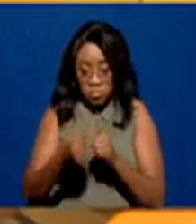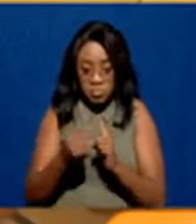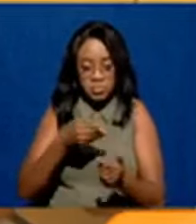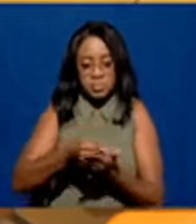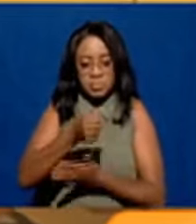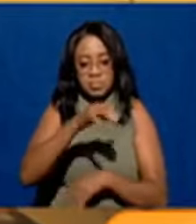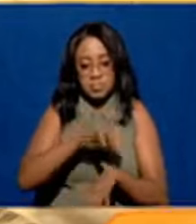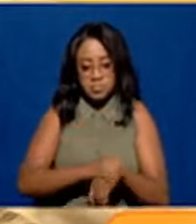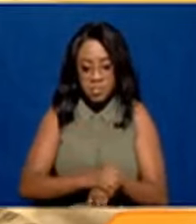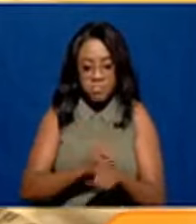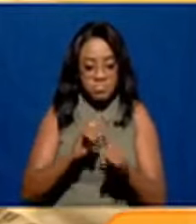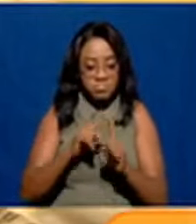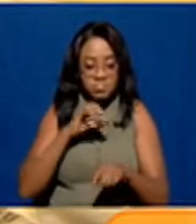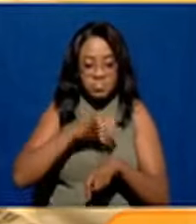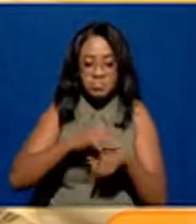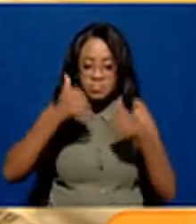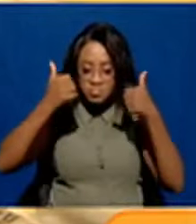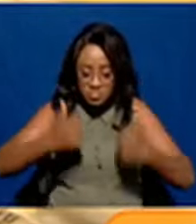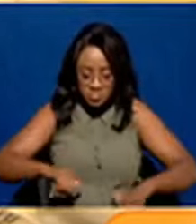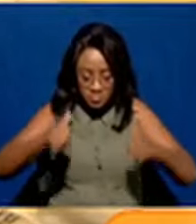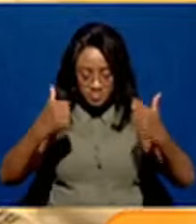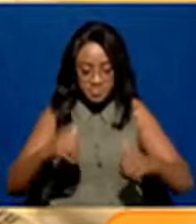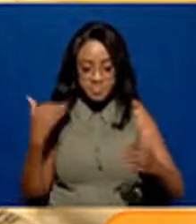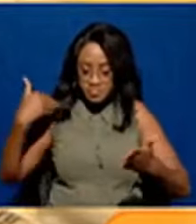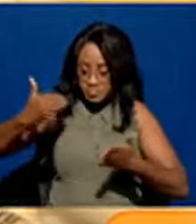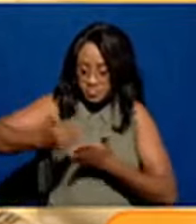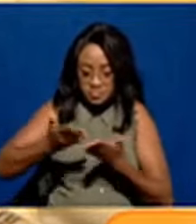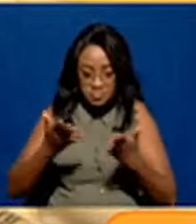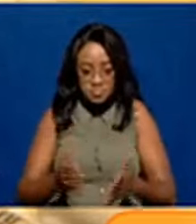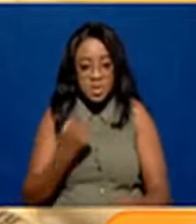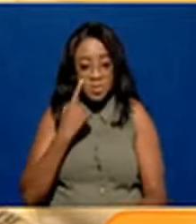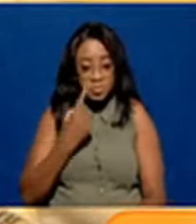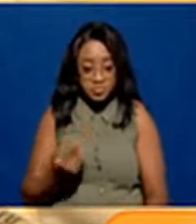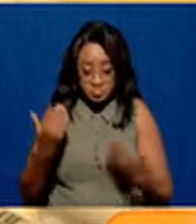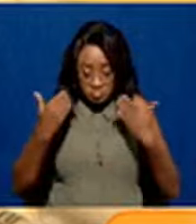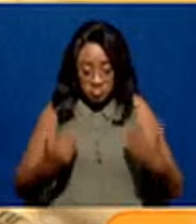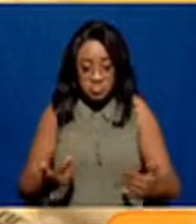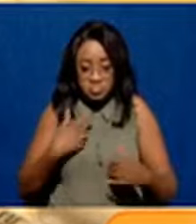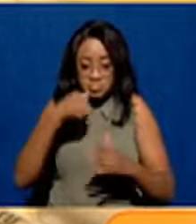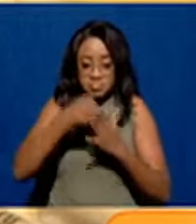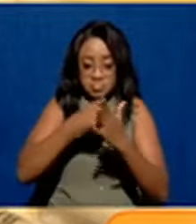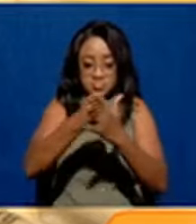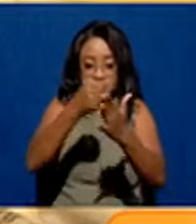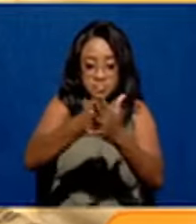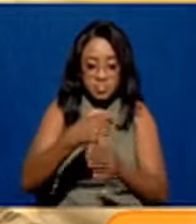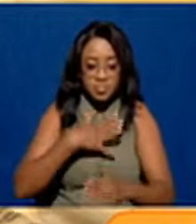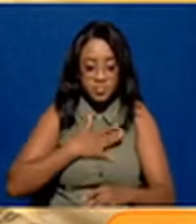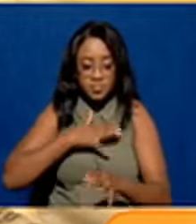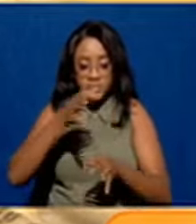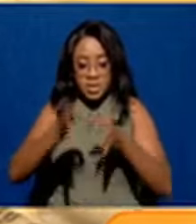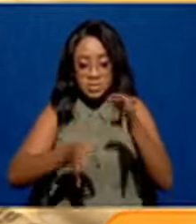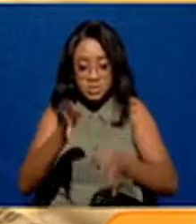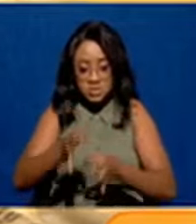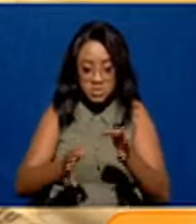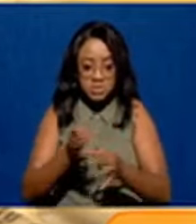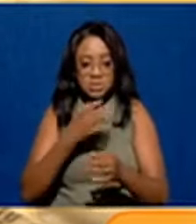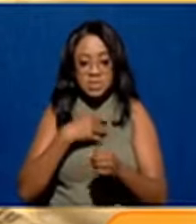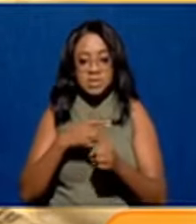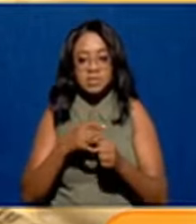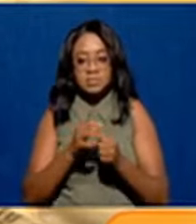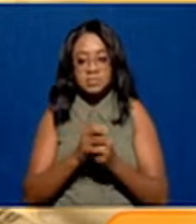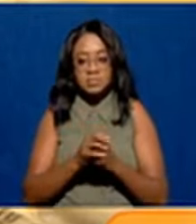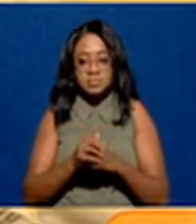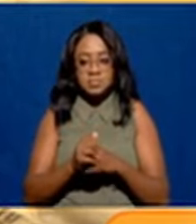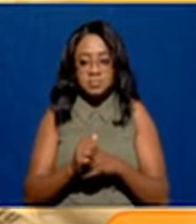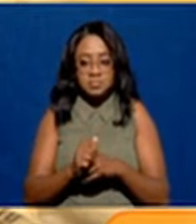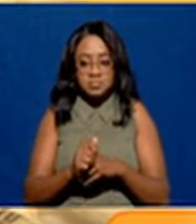not forthcoming. Ile kitu imenileta mpaka sahi unaona natafuta justice. Nikatafuta graduate hata